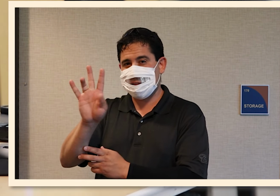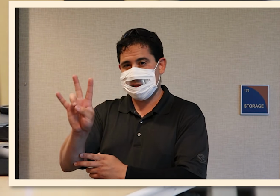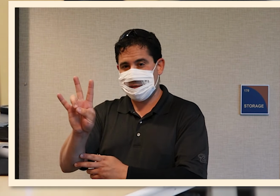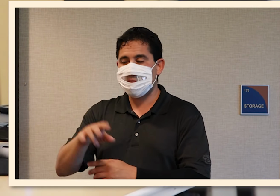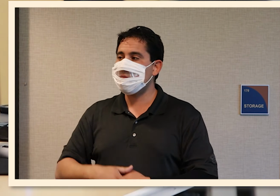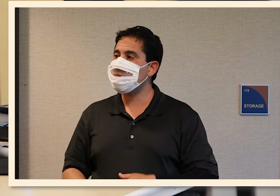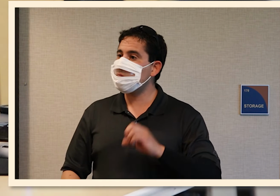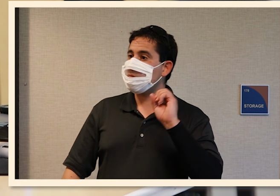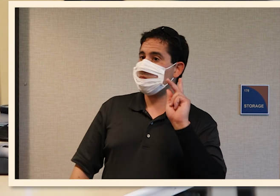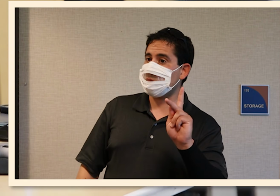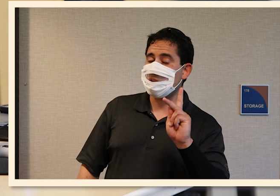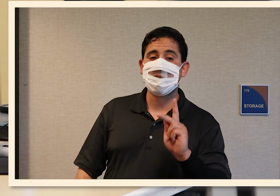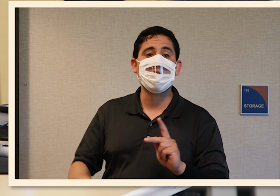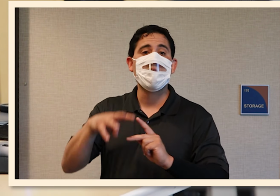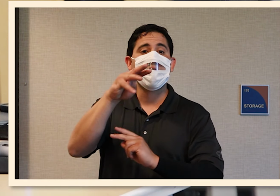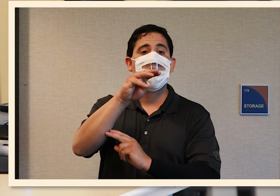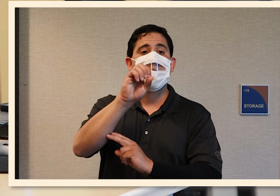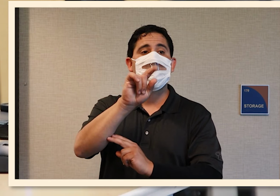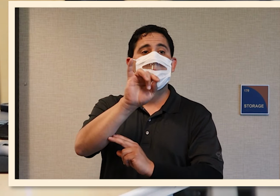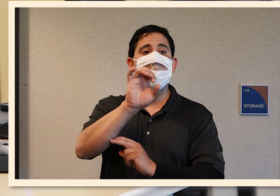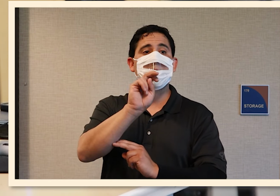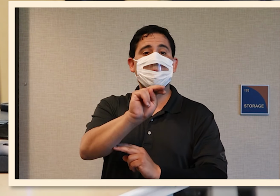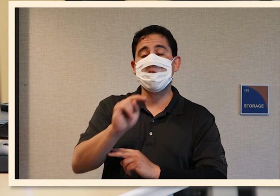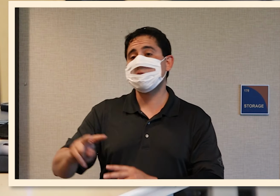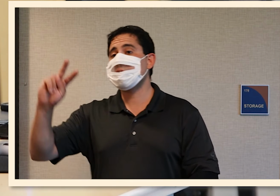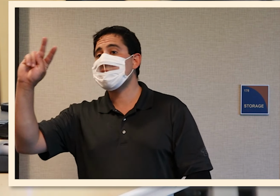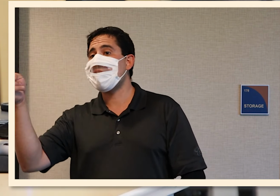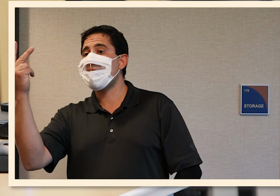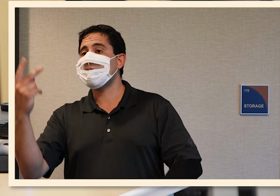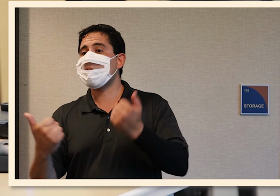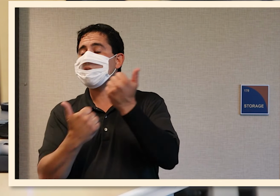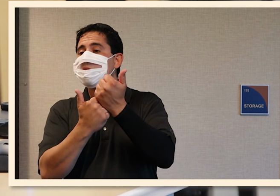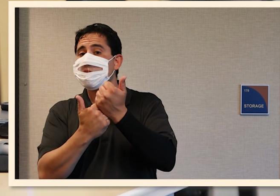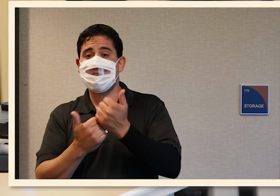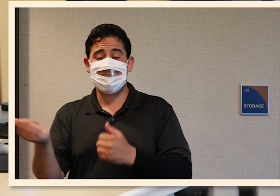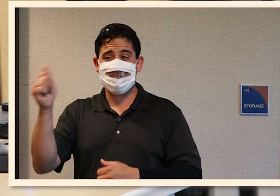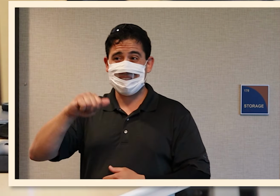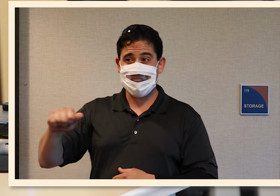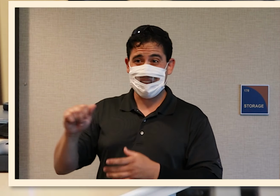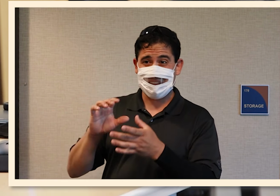We have a motion and a second. Do we have any questions or comments from board members?